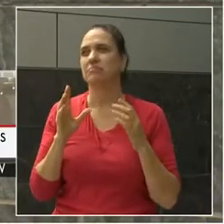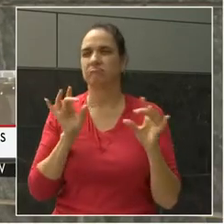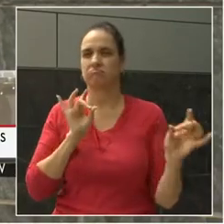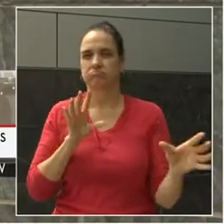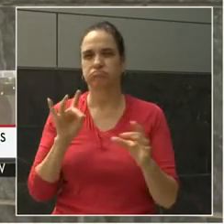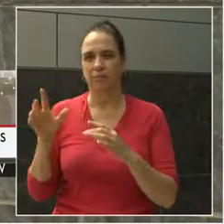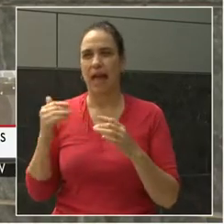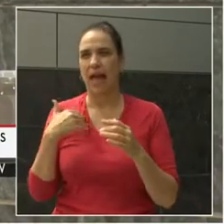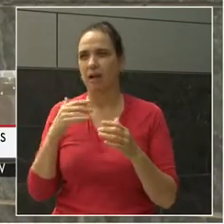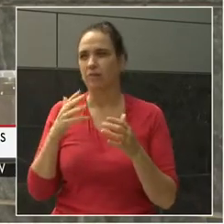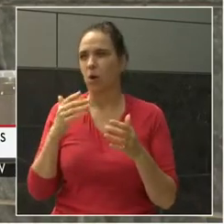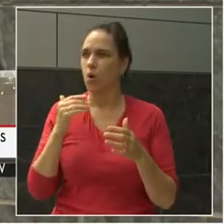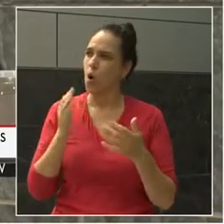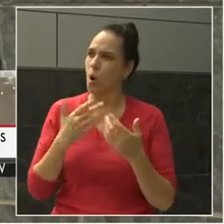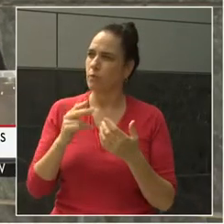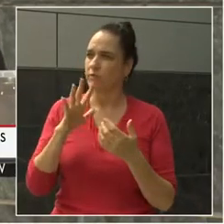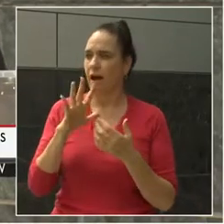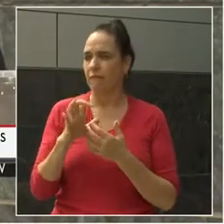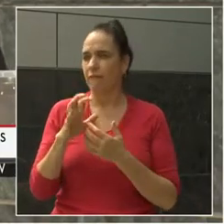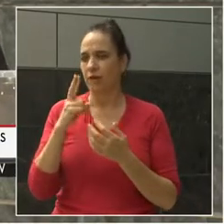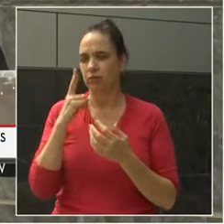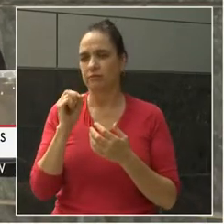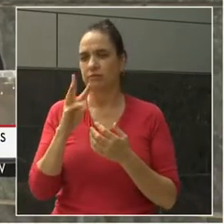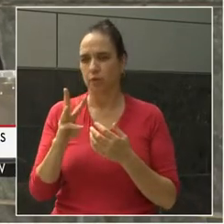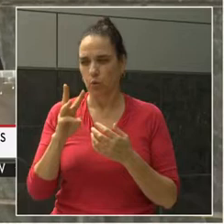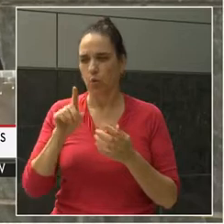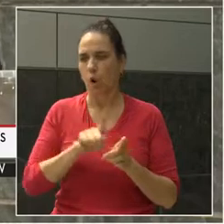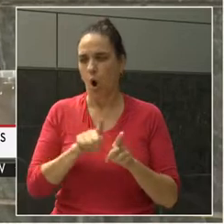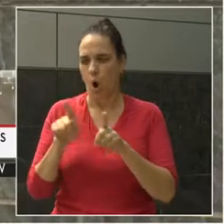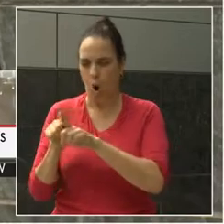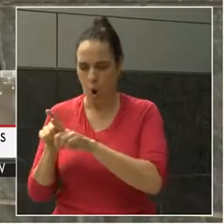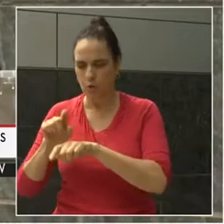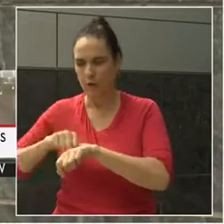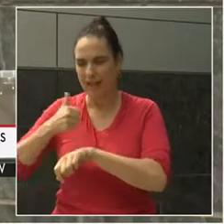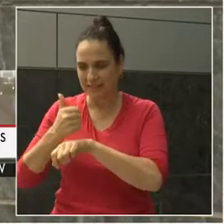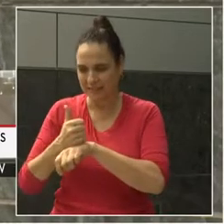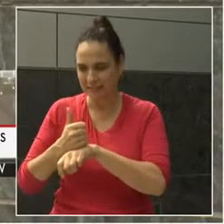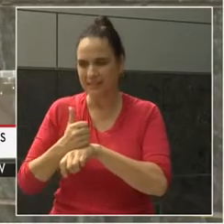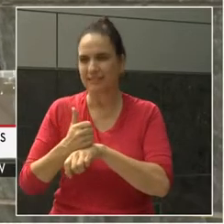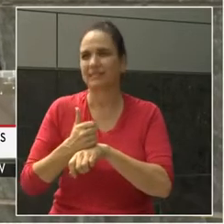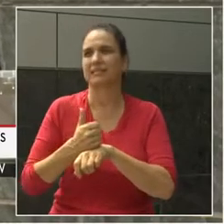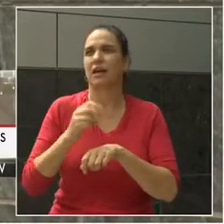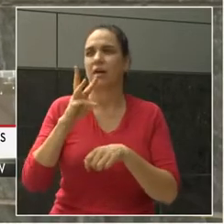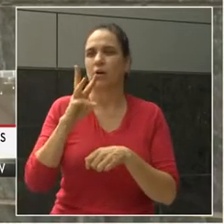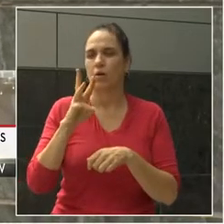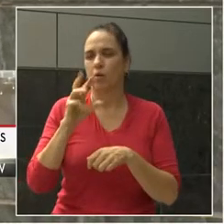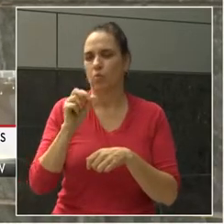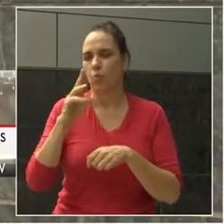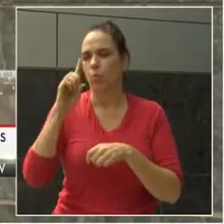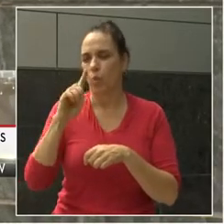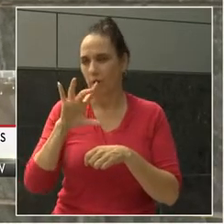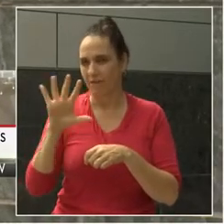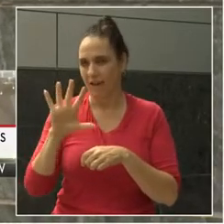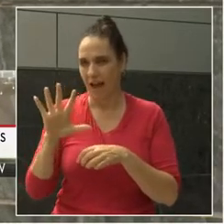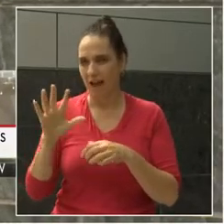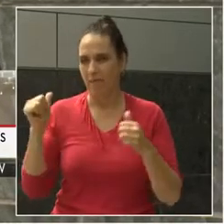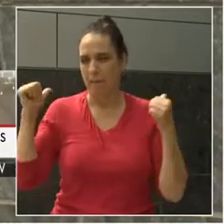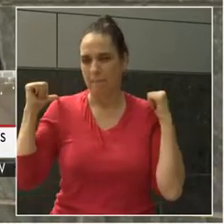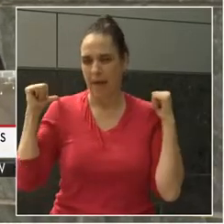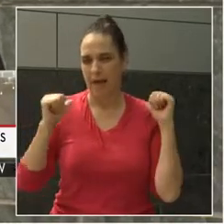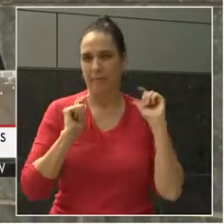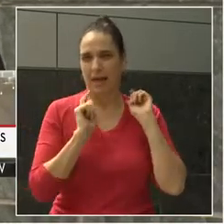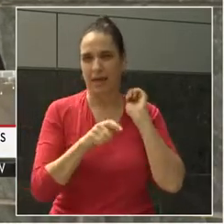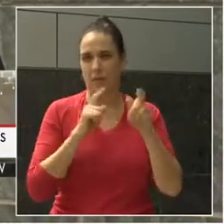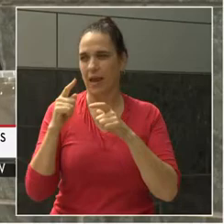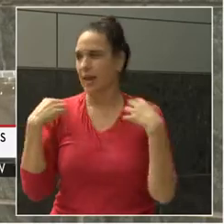I also helped organize the Ward 5 Education Equity Committee's 3rd annual backpack giveaway and health fair, among